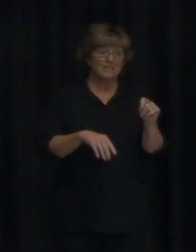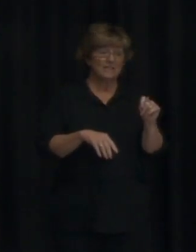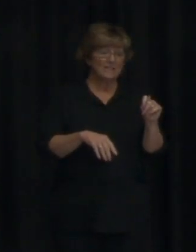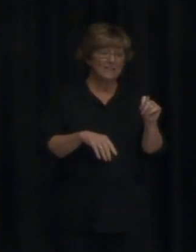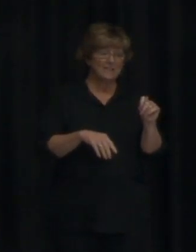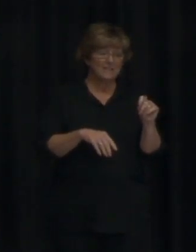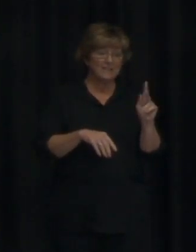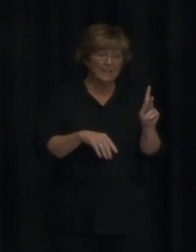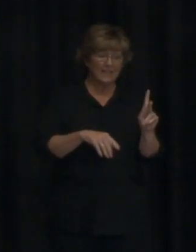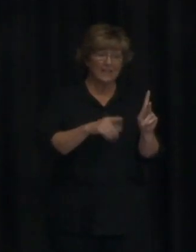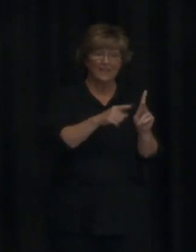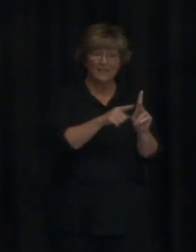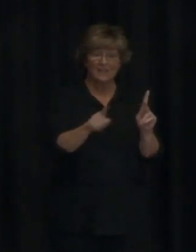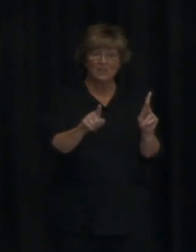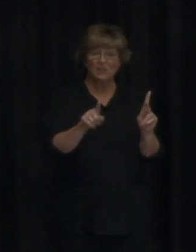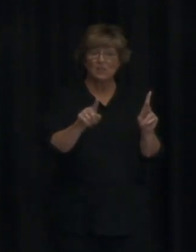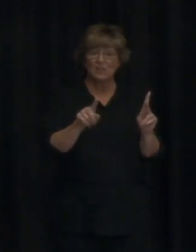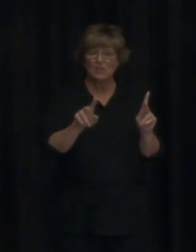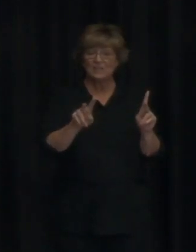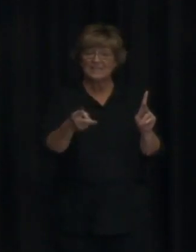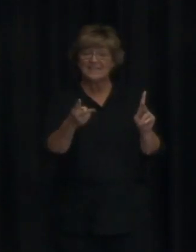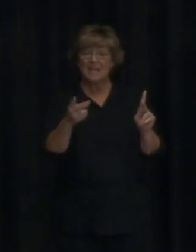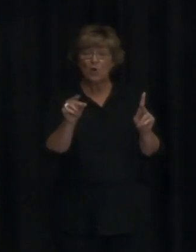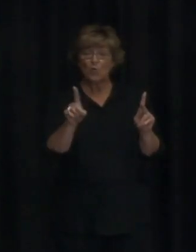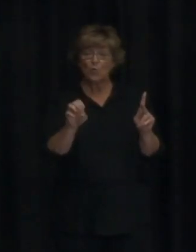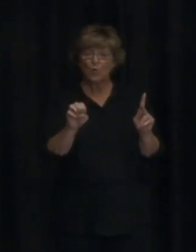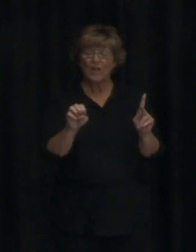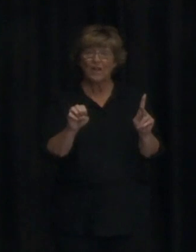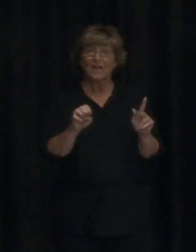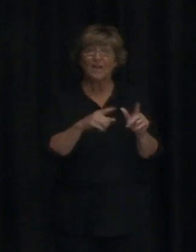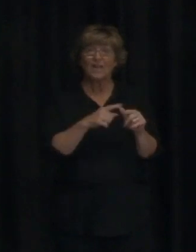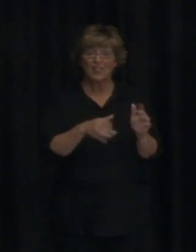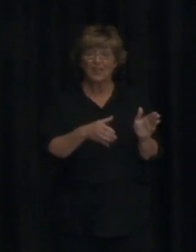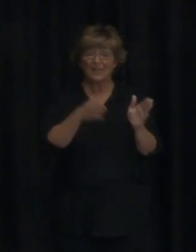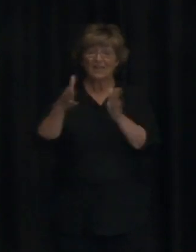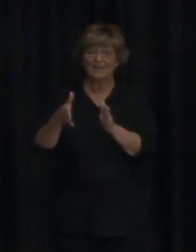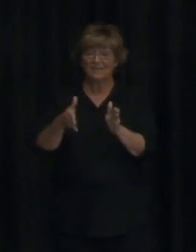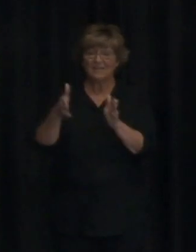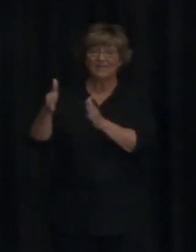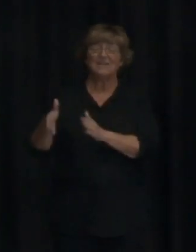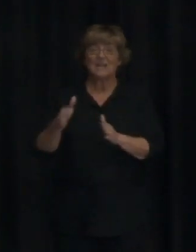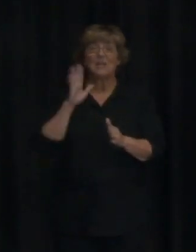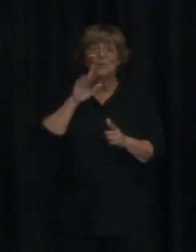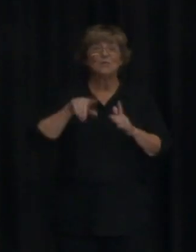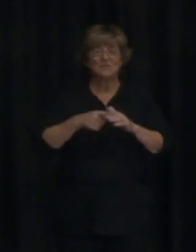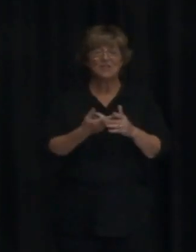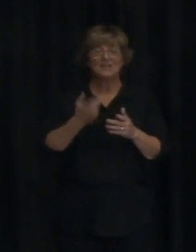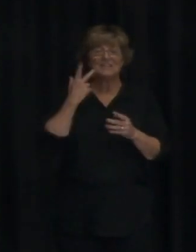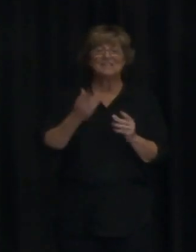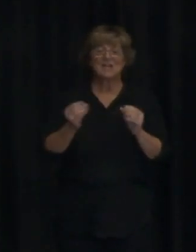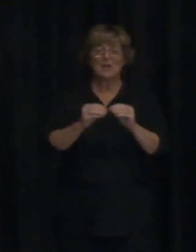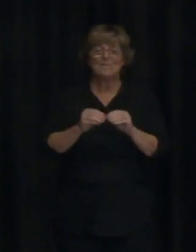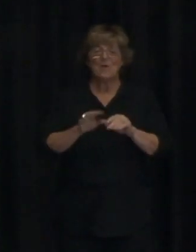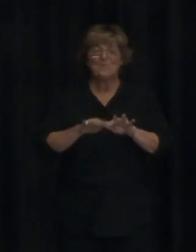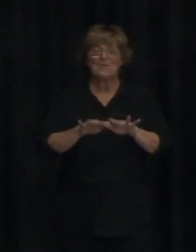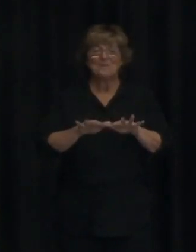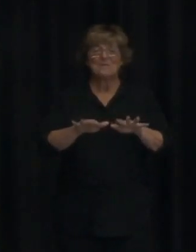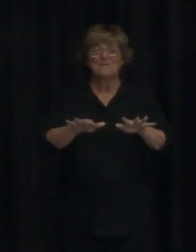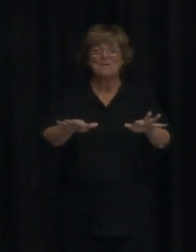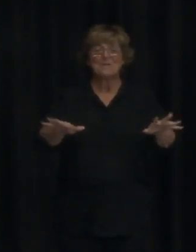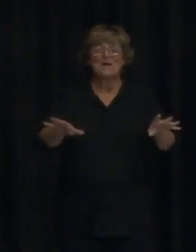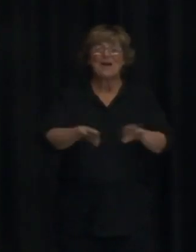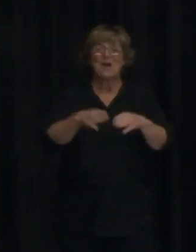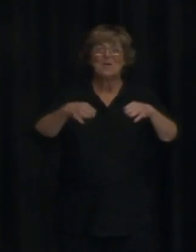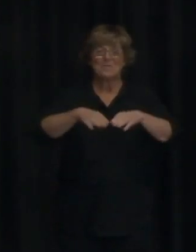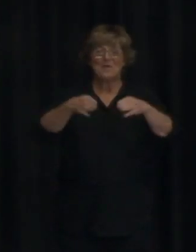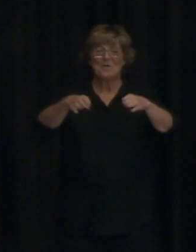cohorts, I have all the confidence that it's almost like a flywheel, that you're going to start seeing much more rapid pace of reopening. I don't